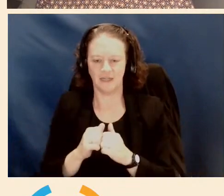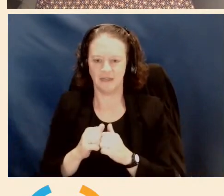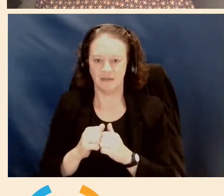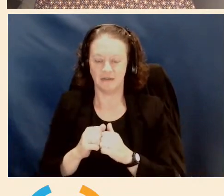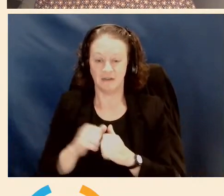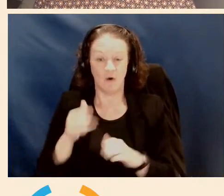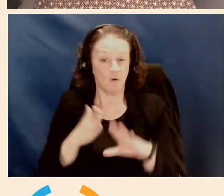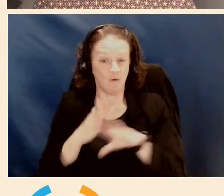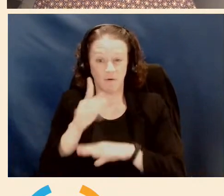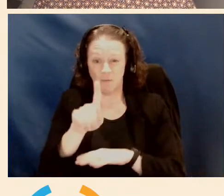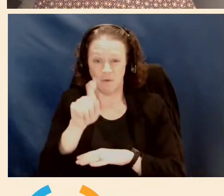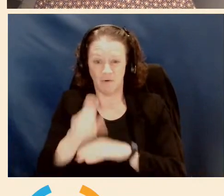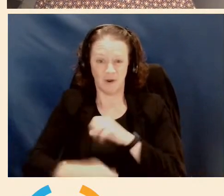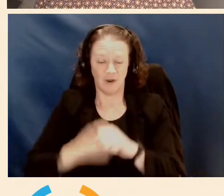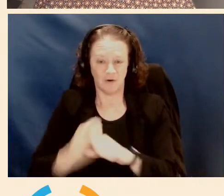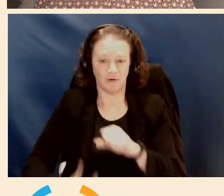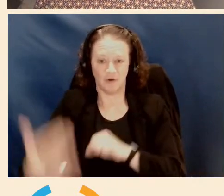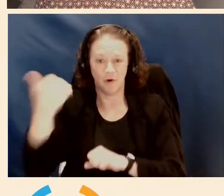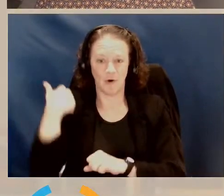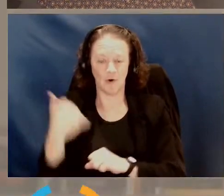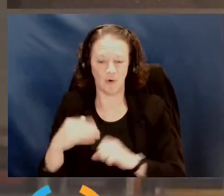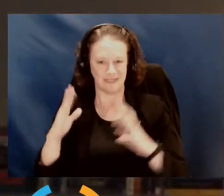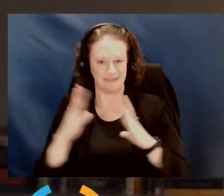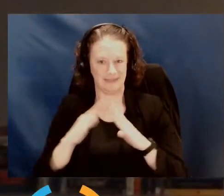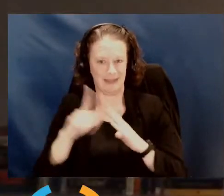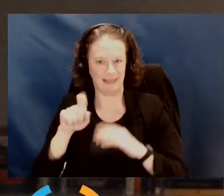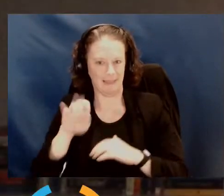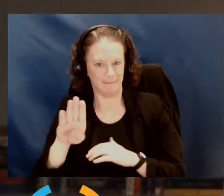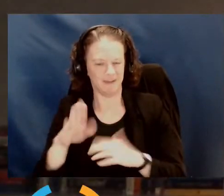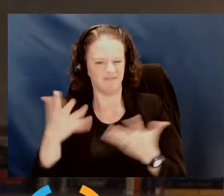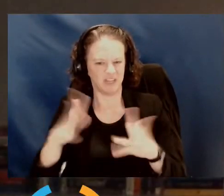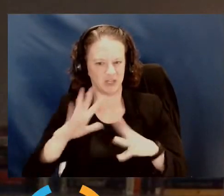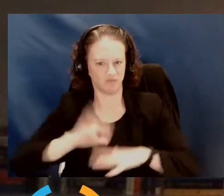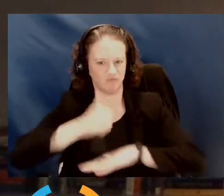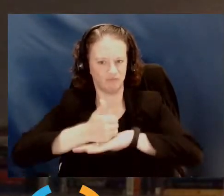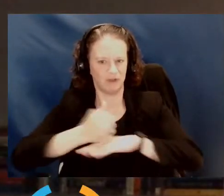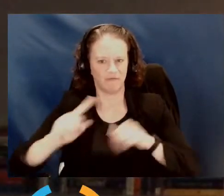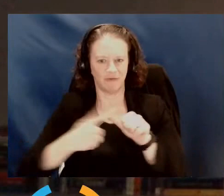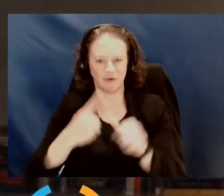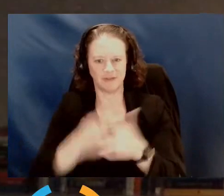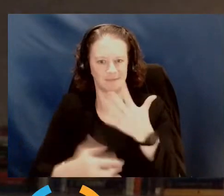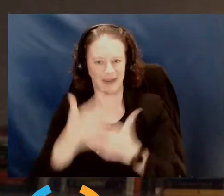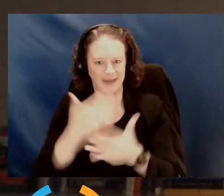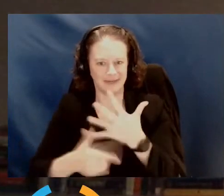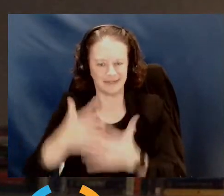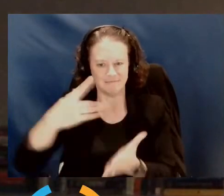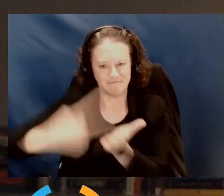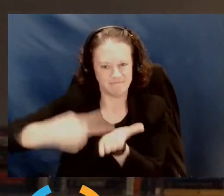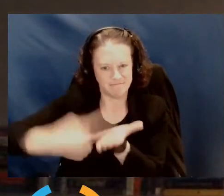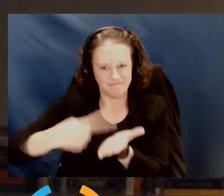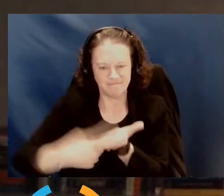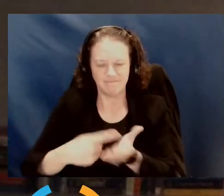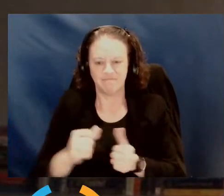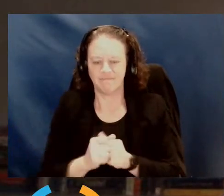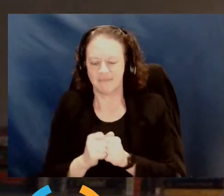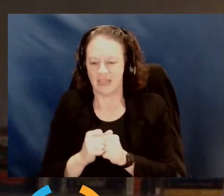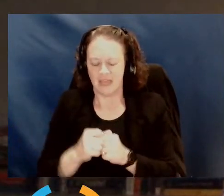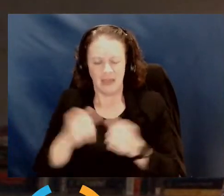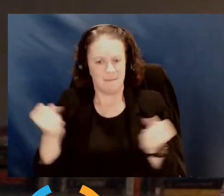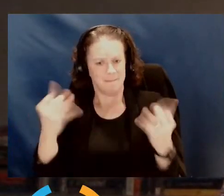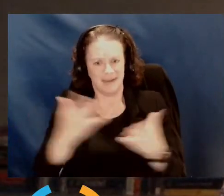debate. While much has changed since then, City Club continues to be an independent,